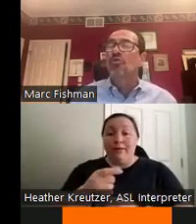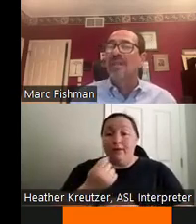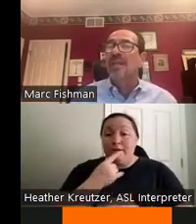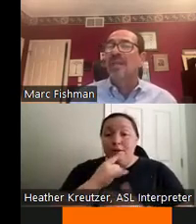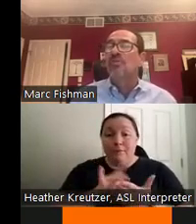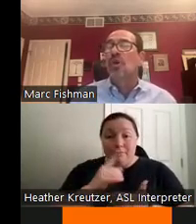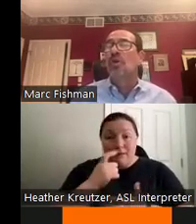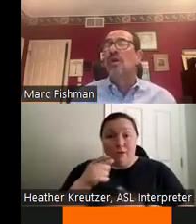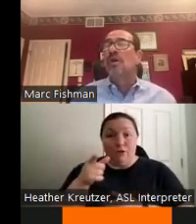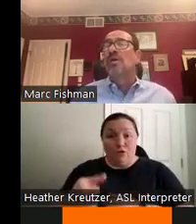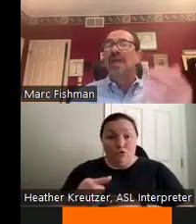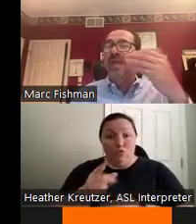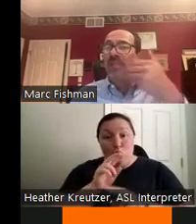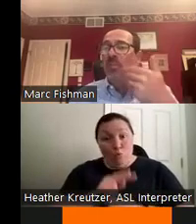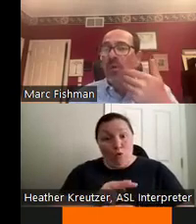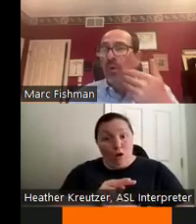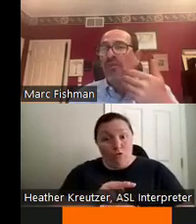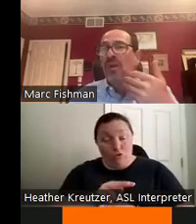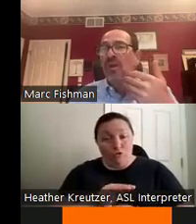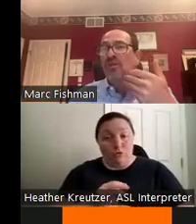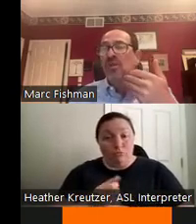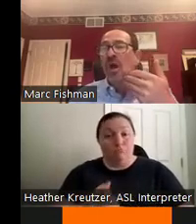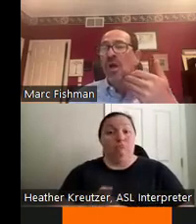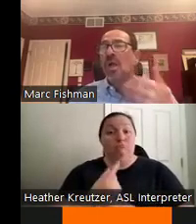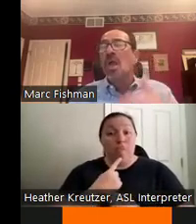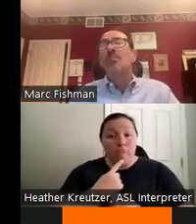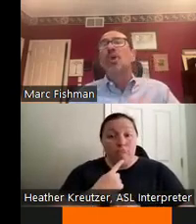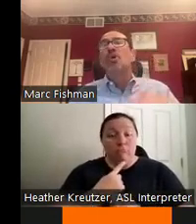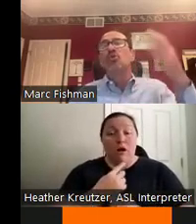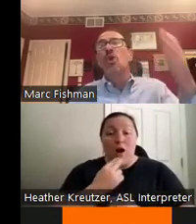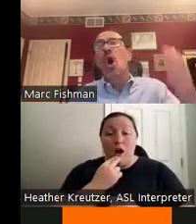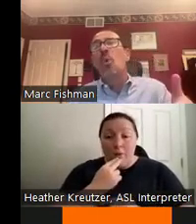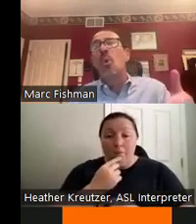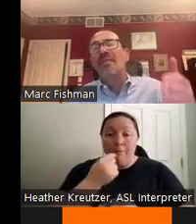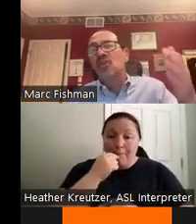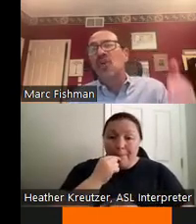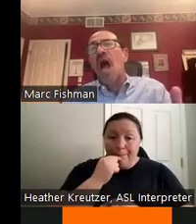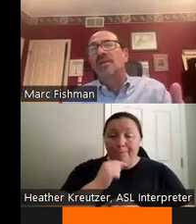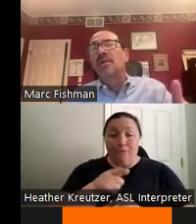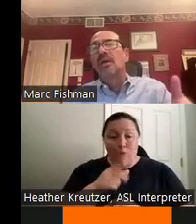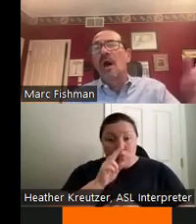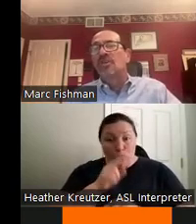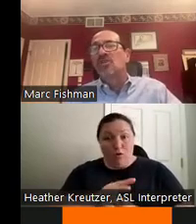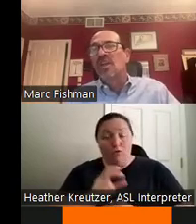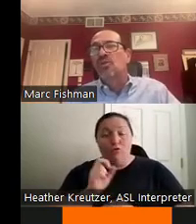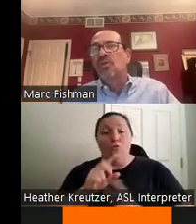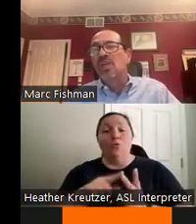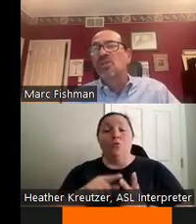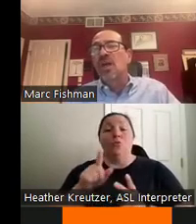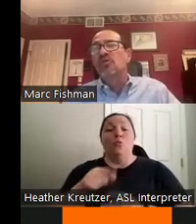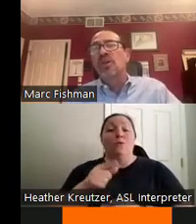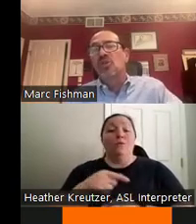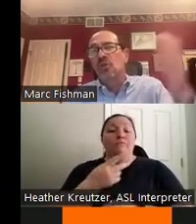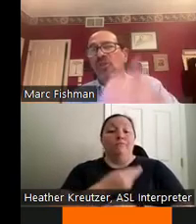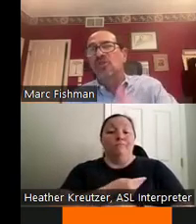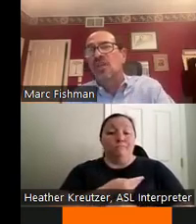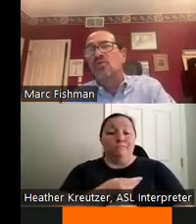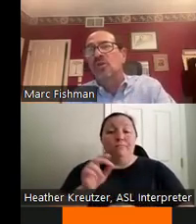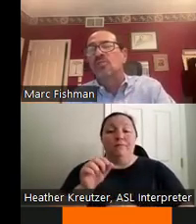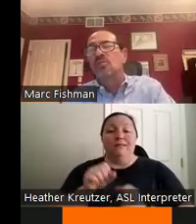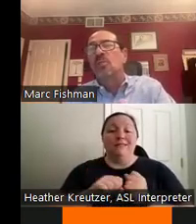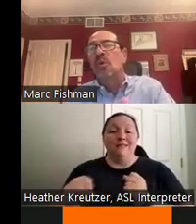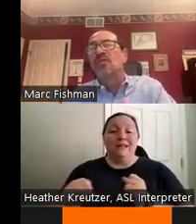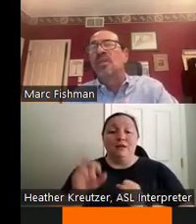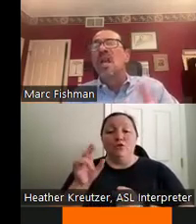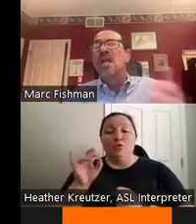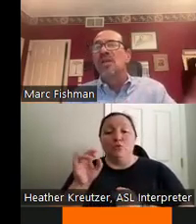medicine because you directly observe daily buprenorphine under the tongue? Because you know when the shot of extended release naltrexone or